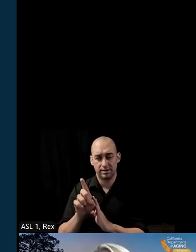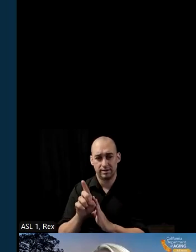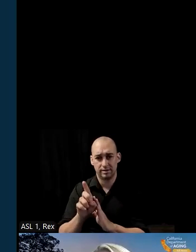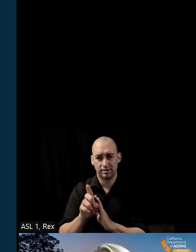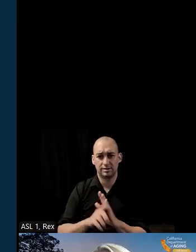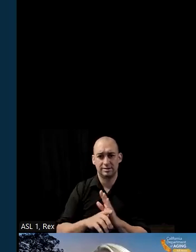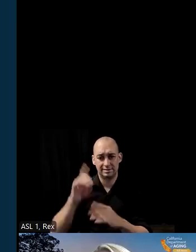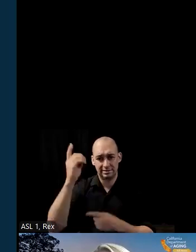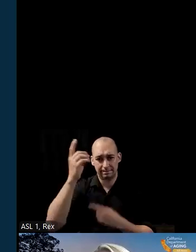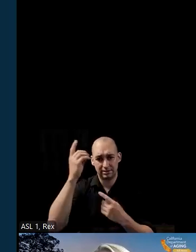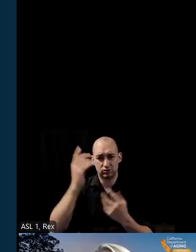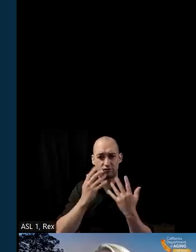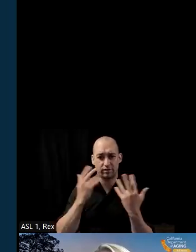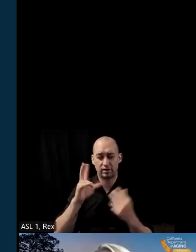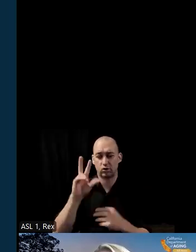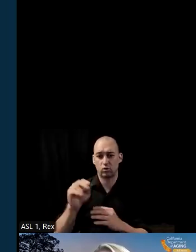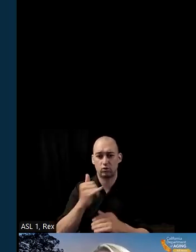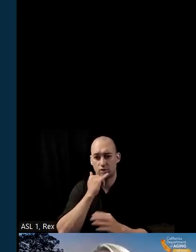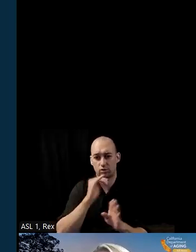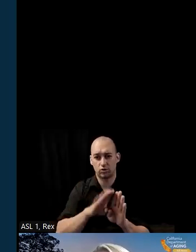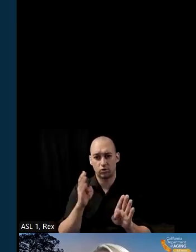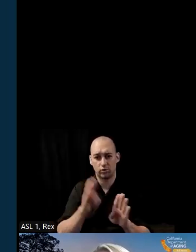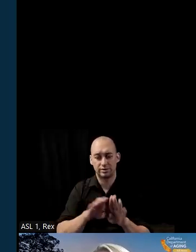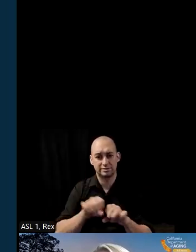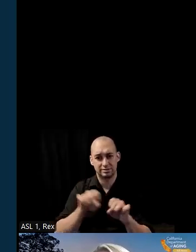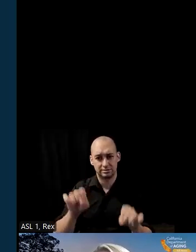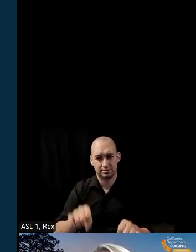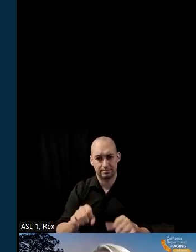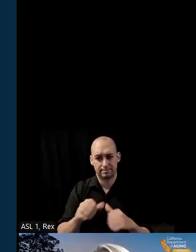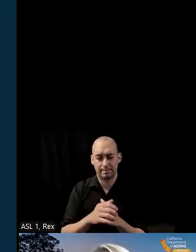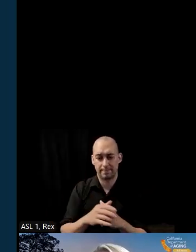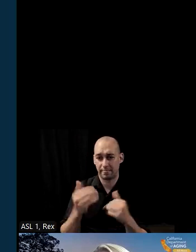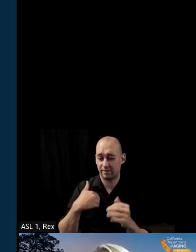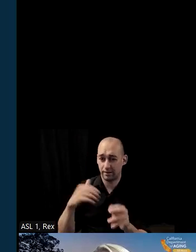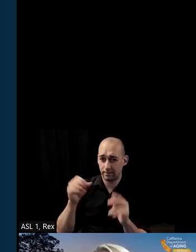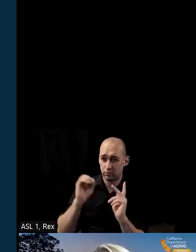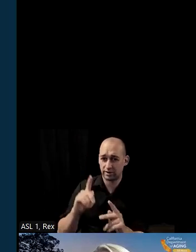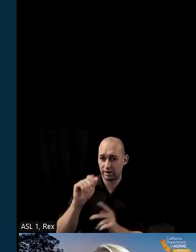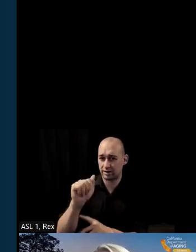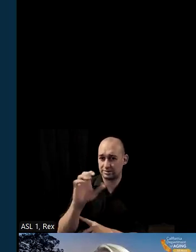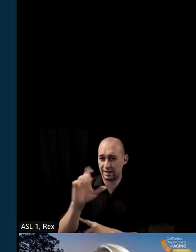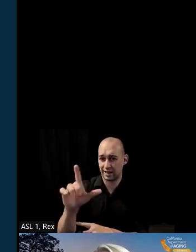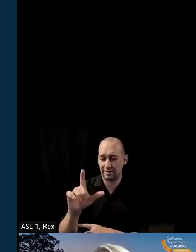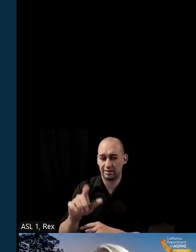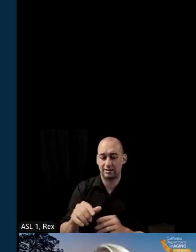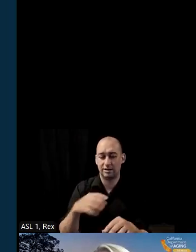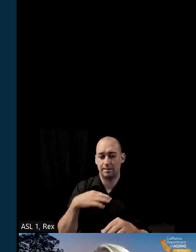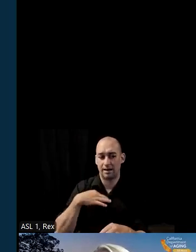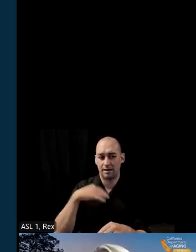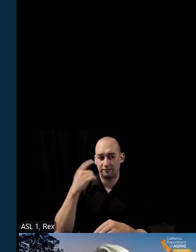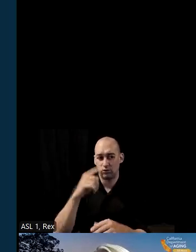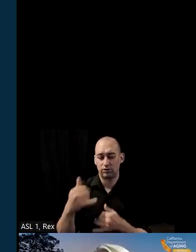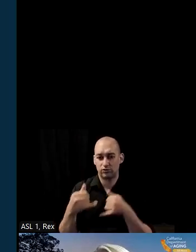dementia-friendly no wrong door system. And there was an opportunity at ACL to apply for a grant to advance